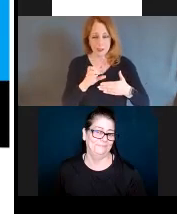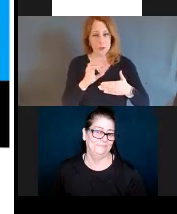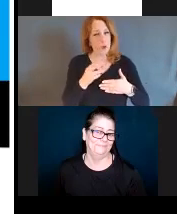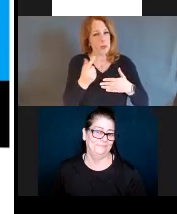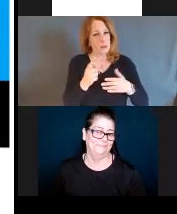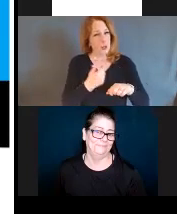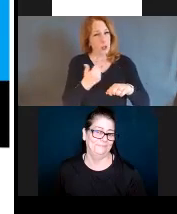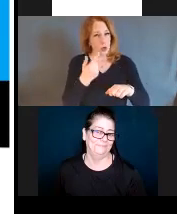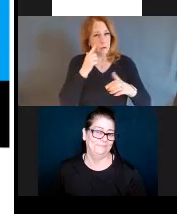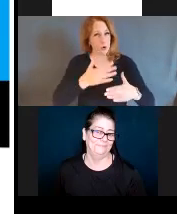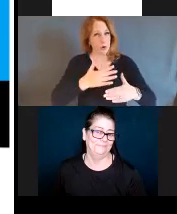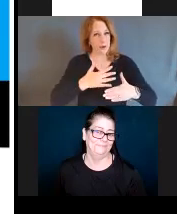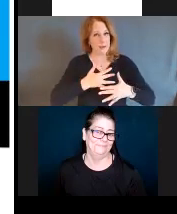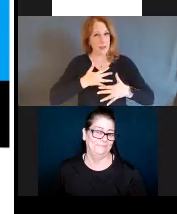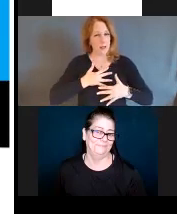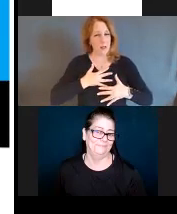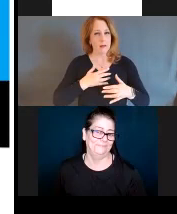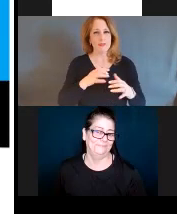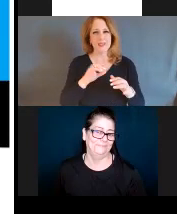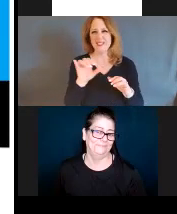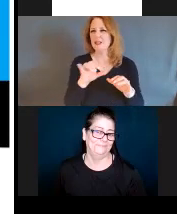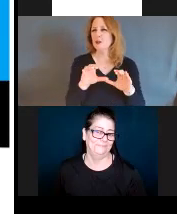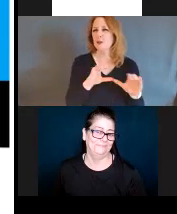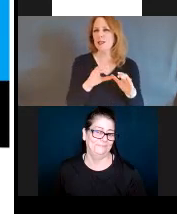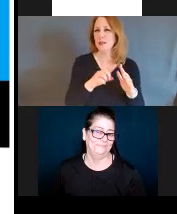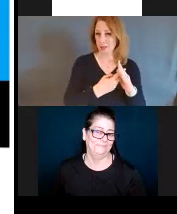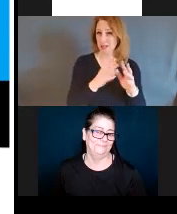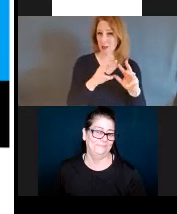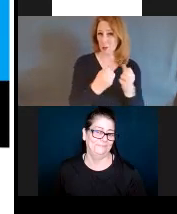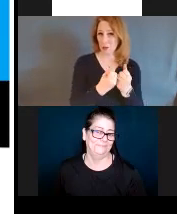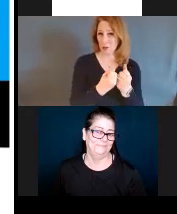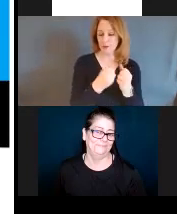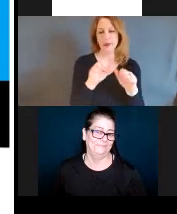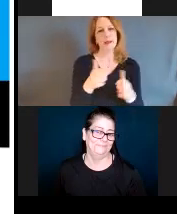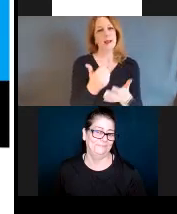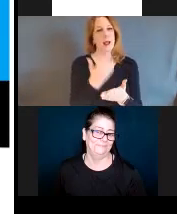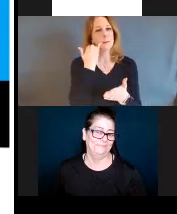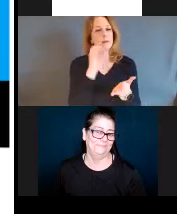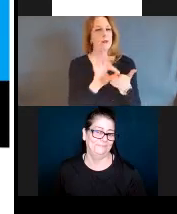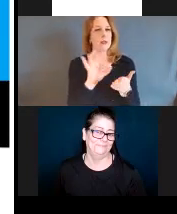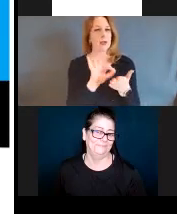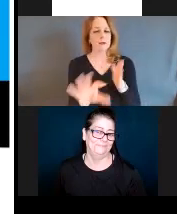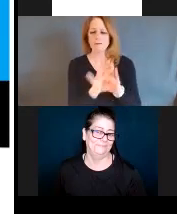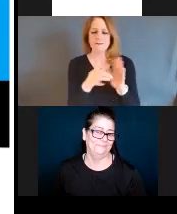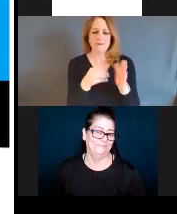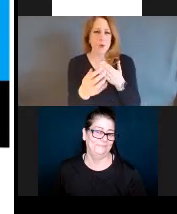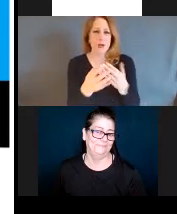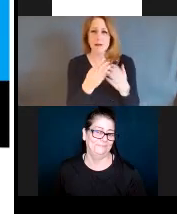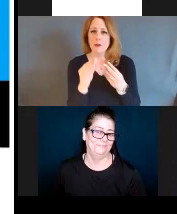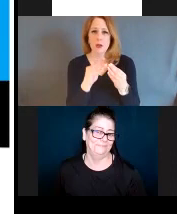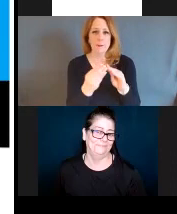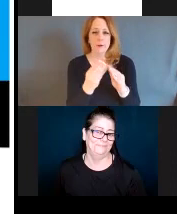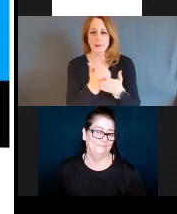of our workshop. It can help if you count. Pick whatever number might be helpful for you or the survivor.